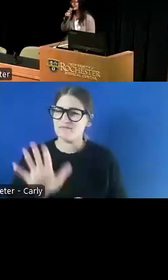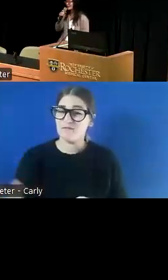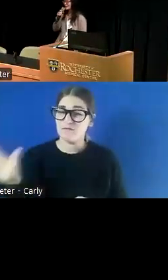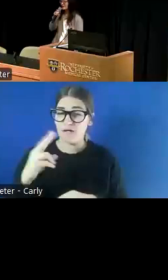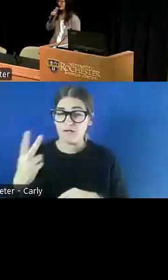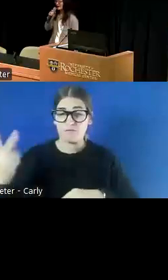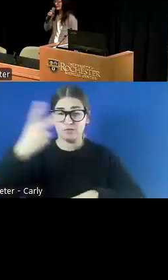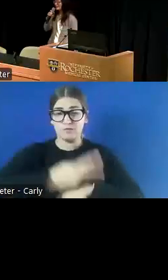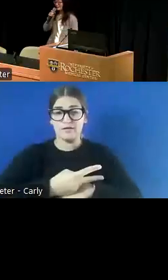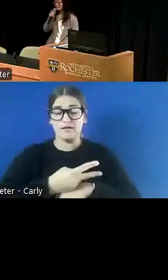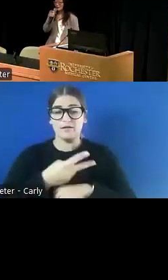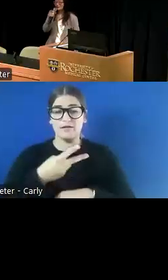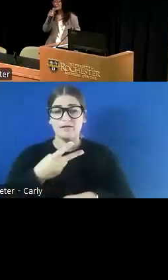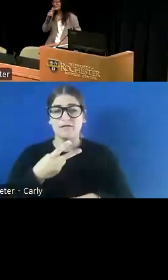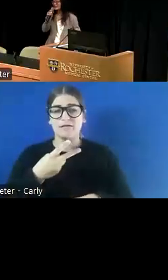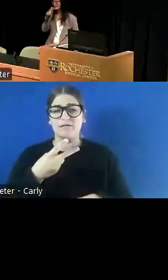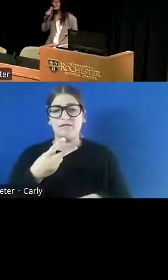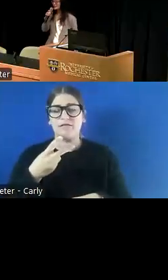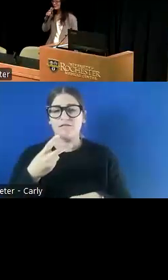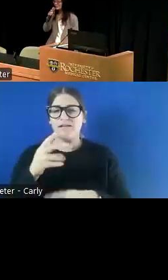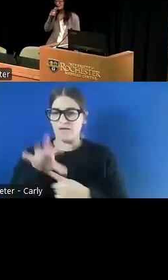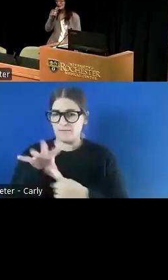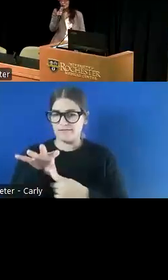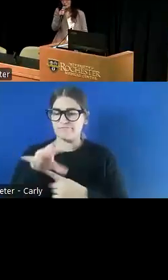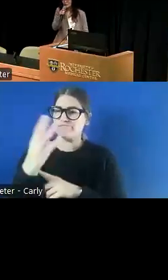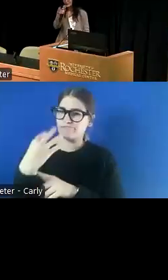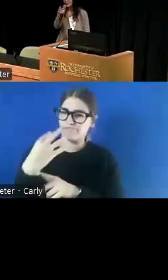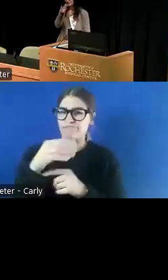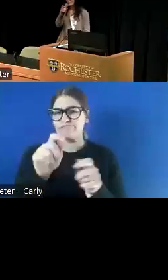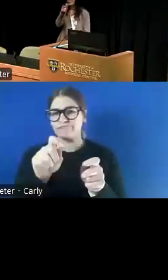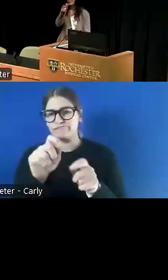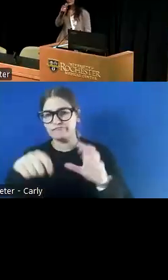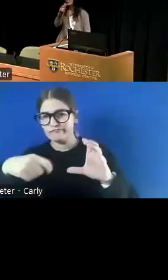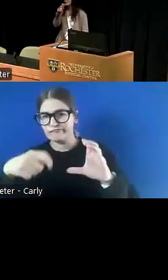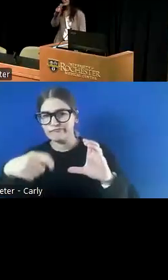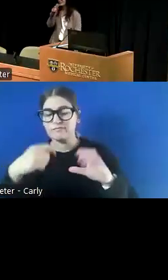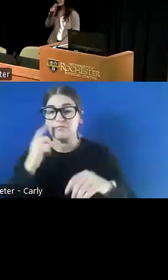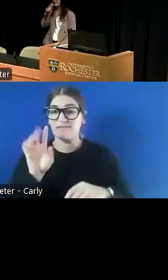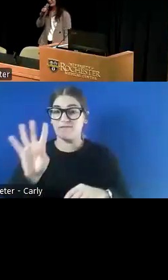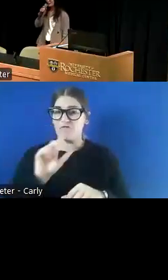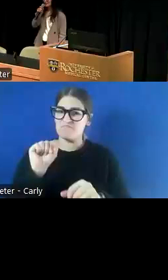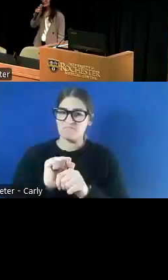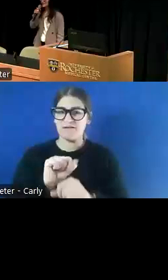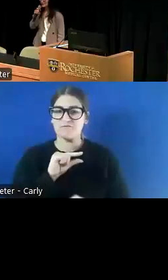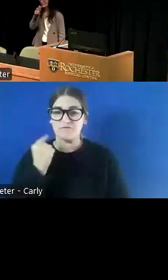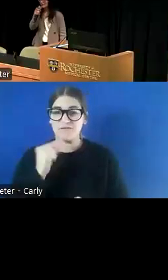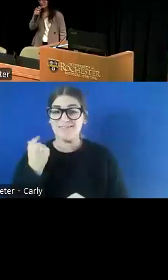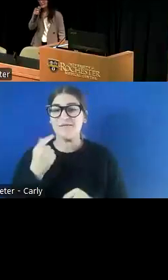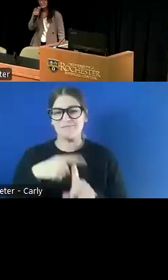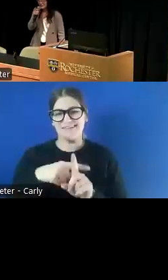2-day of a filming session with 4 real-life chaplains with those actors who